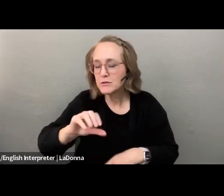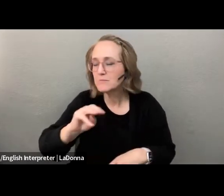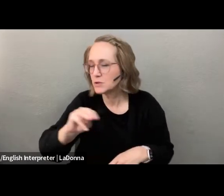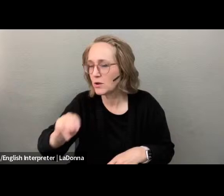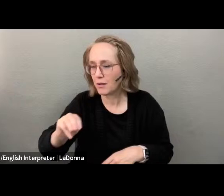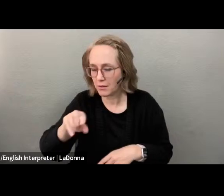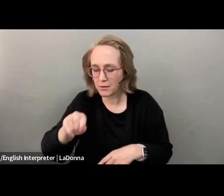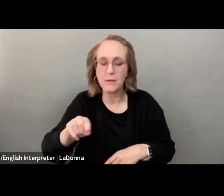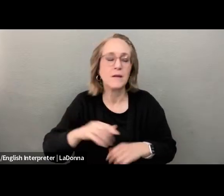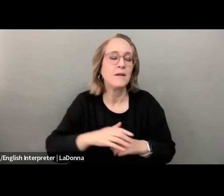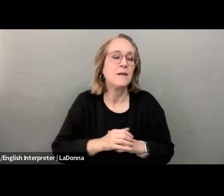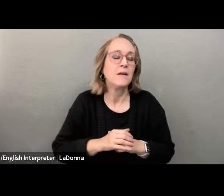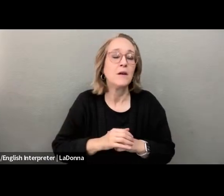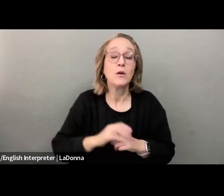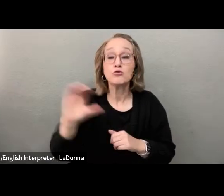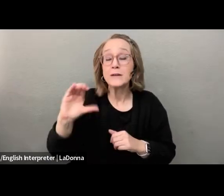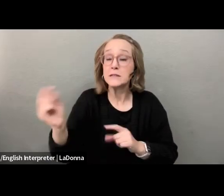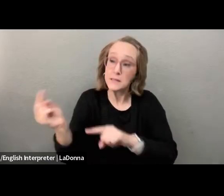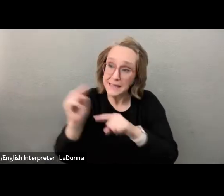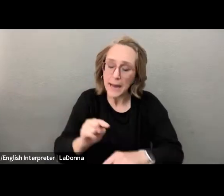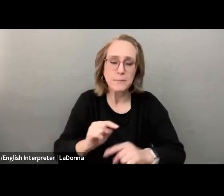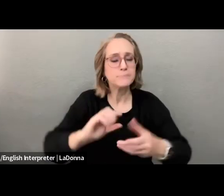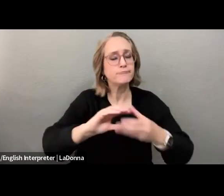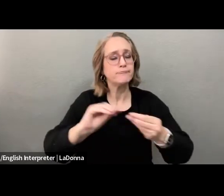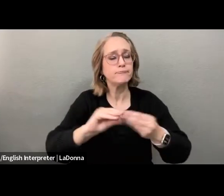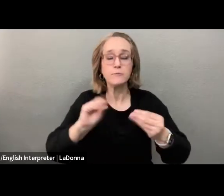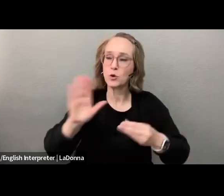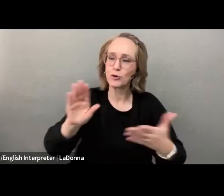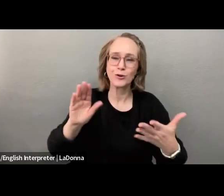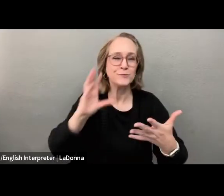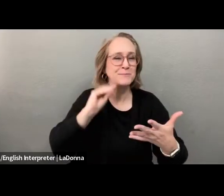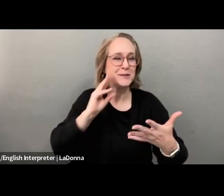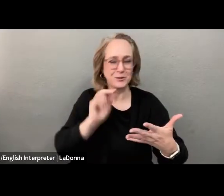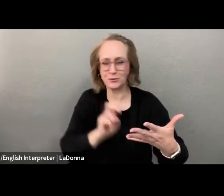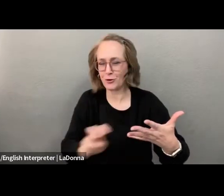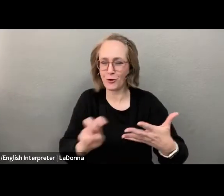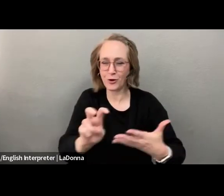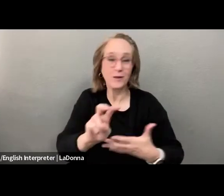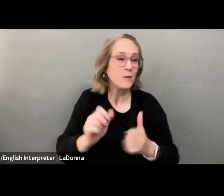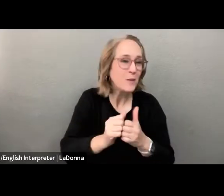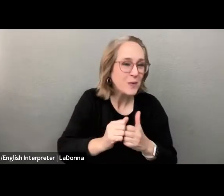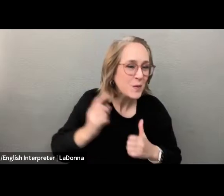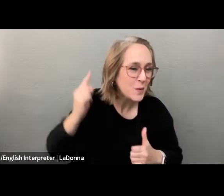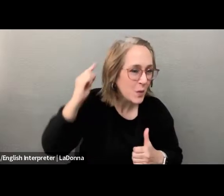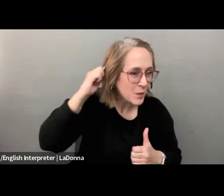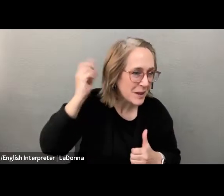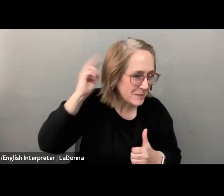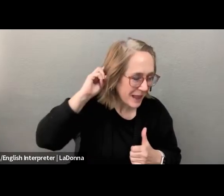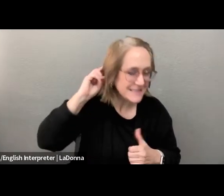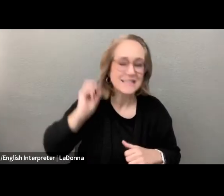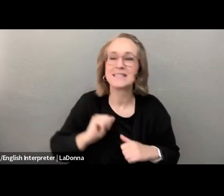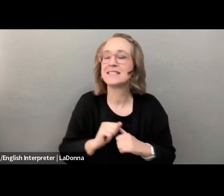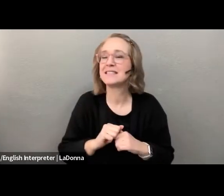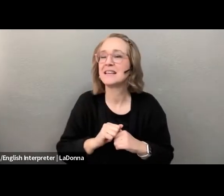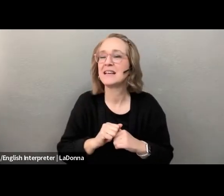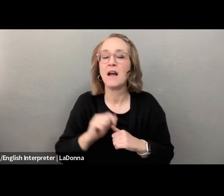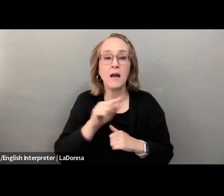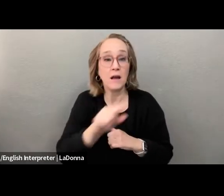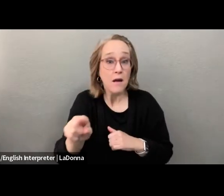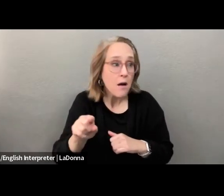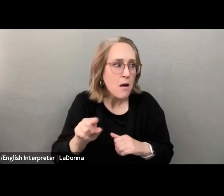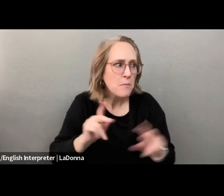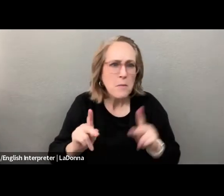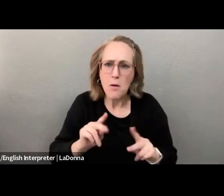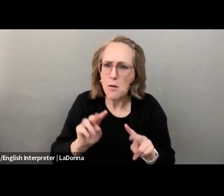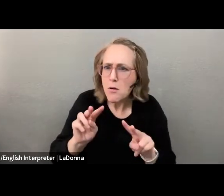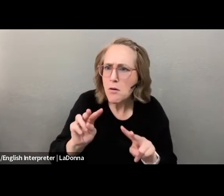Christy spoke about her cochlear implant journey, and that really, really was very well received,